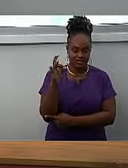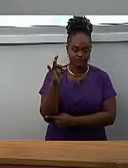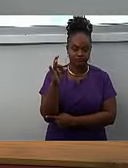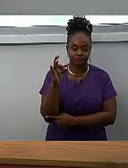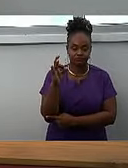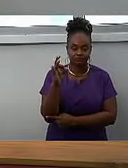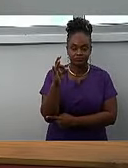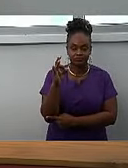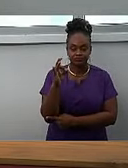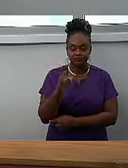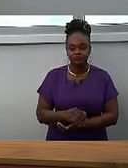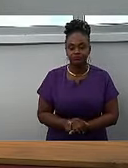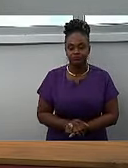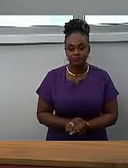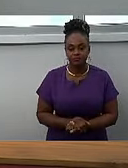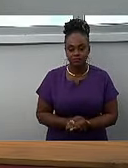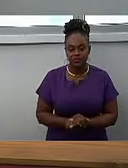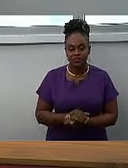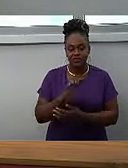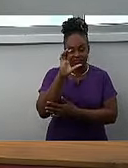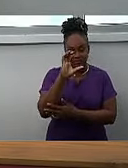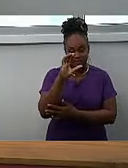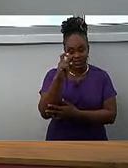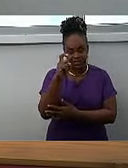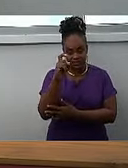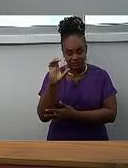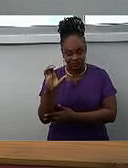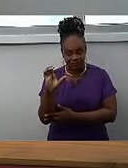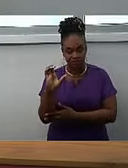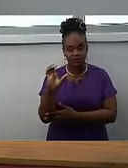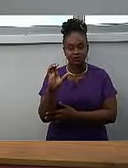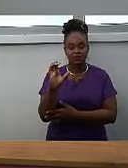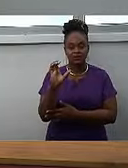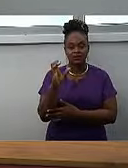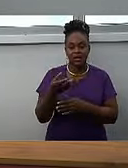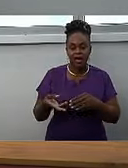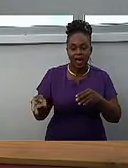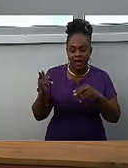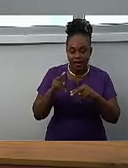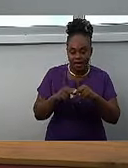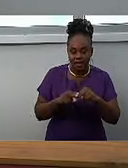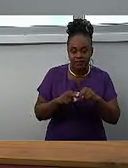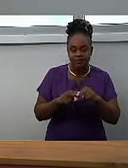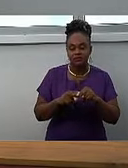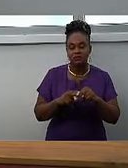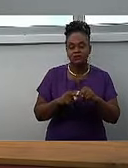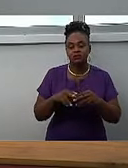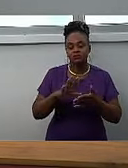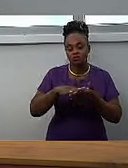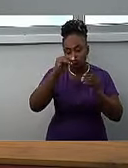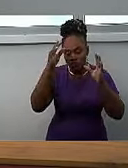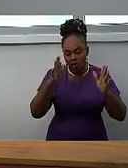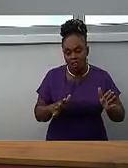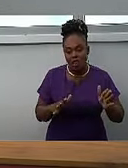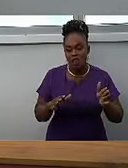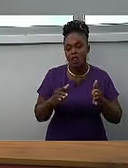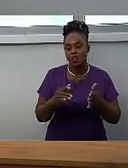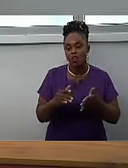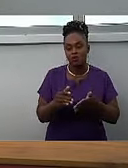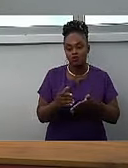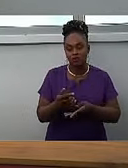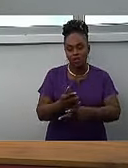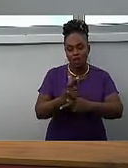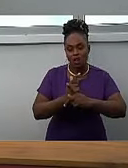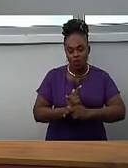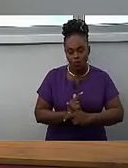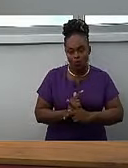Education Certificate CSEC reimbursement program, the student loan scheme, the amendments to the early